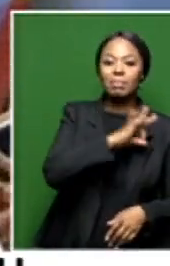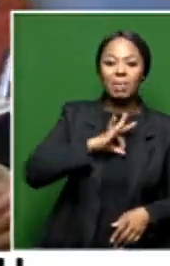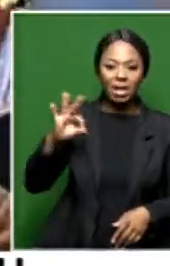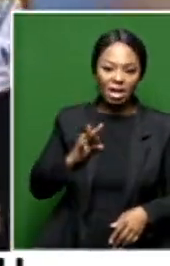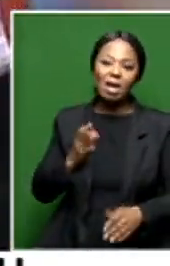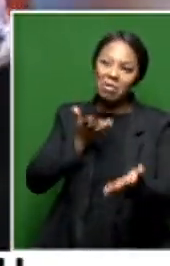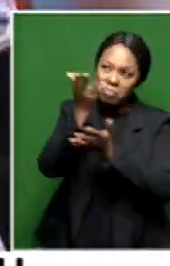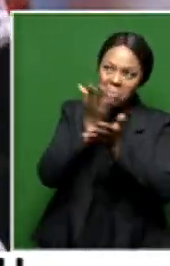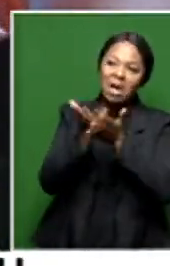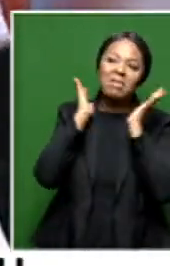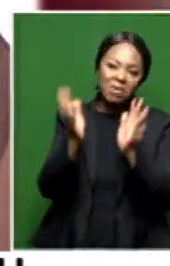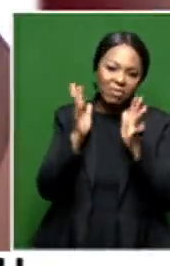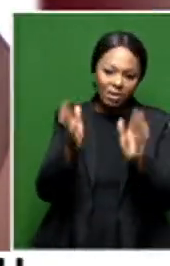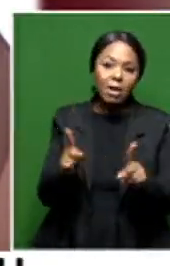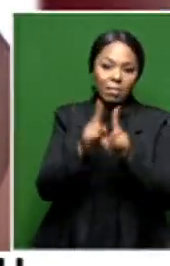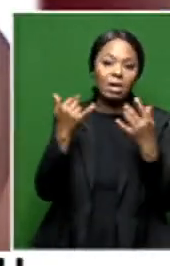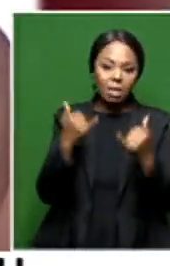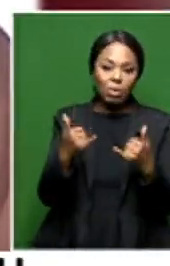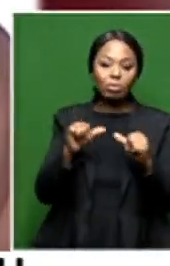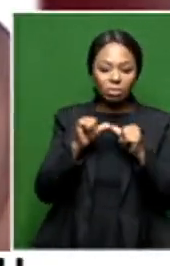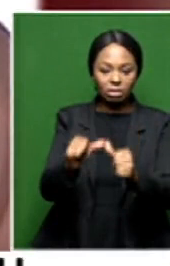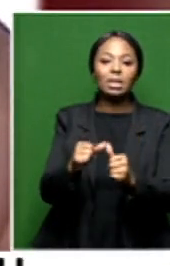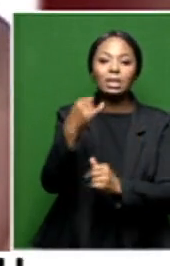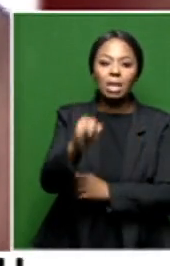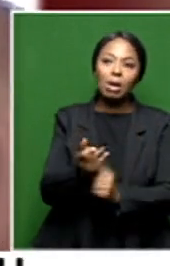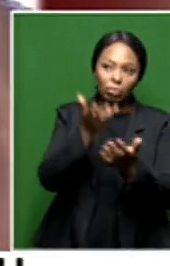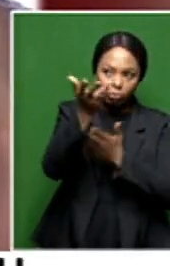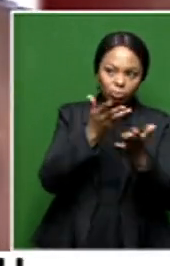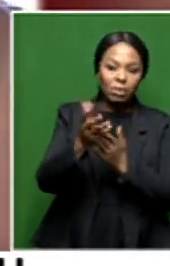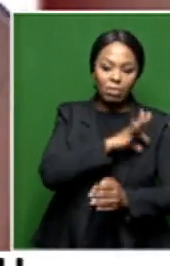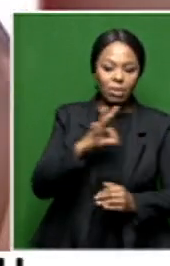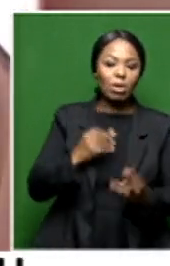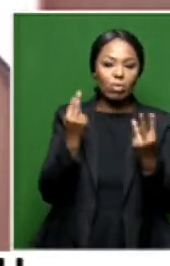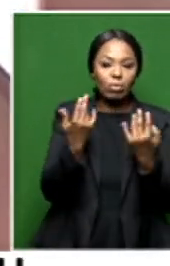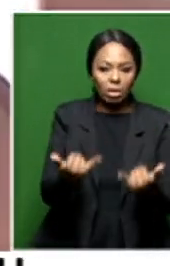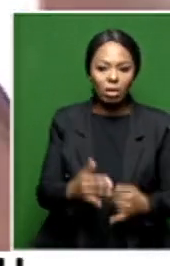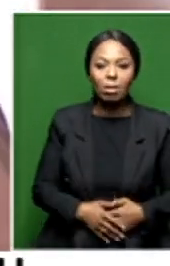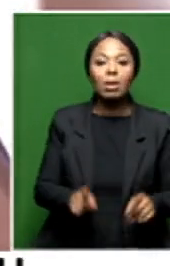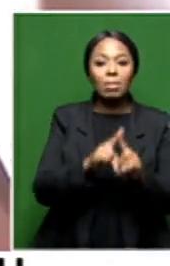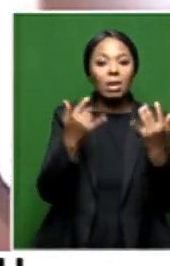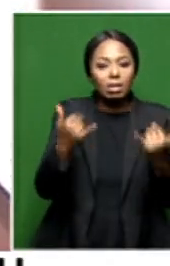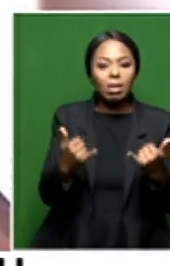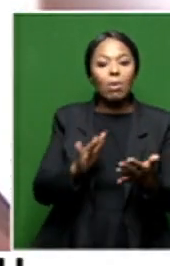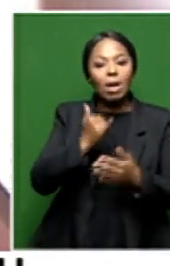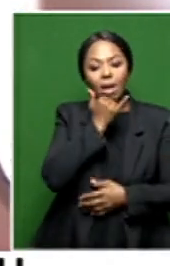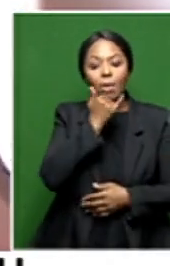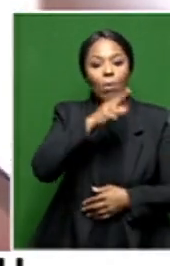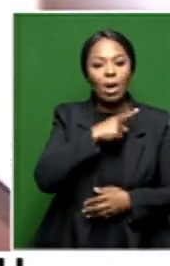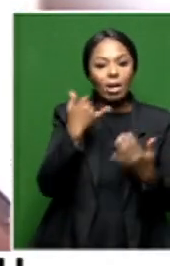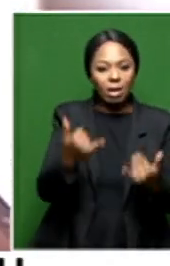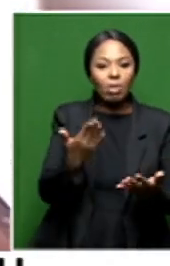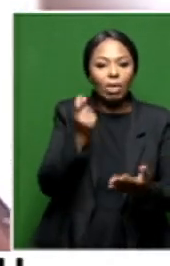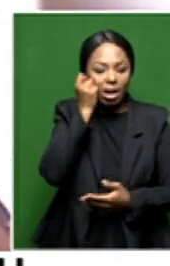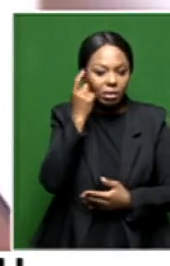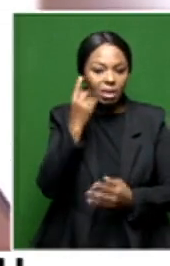been in conversation with them, but we're glad that now it seems to be gaining momentum. Well said that it gains momentum when